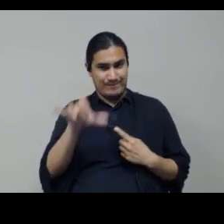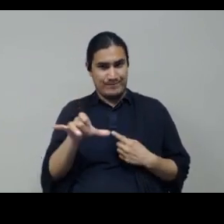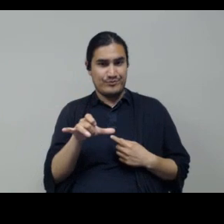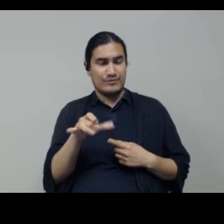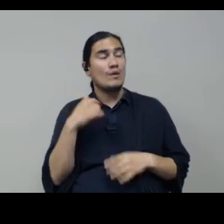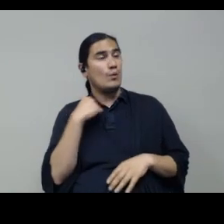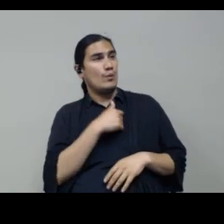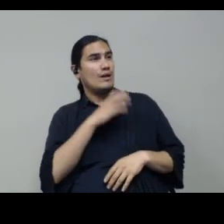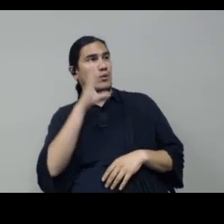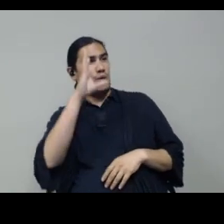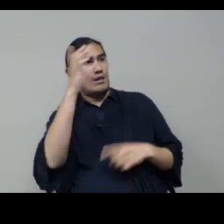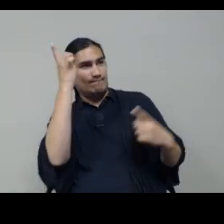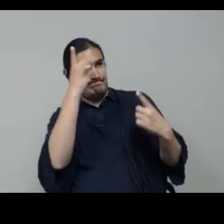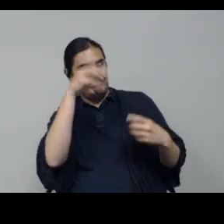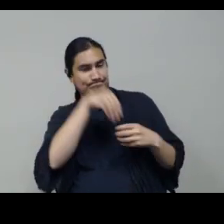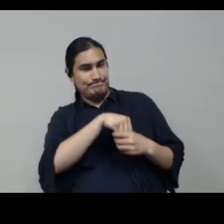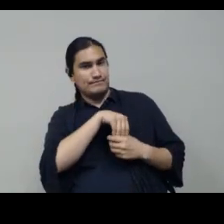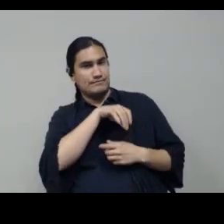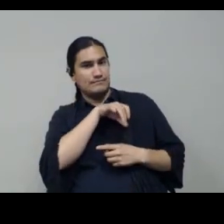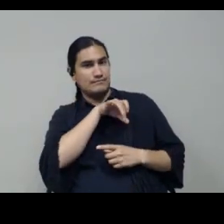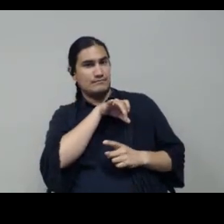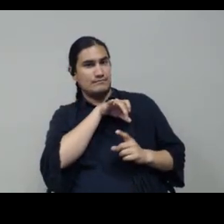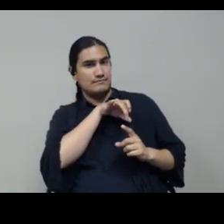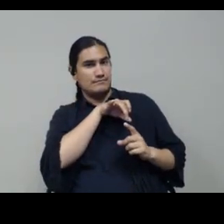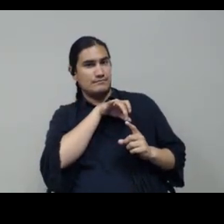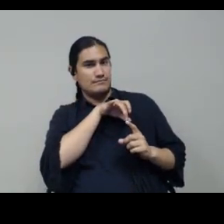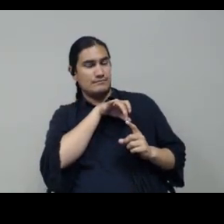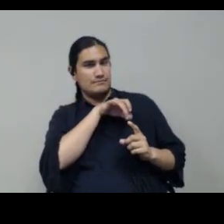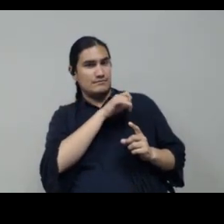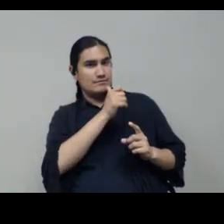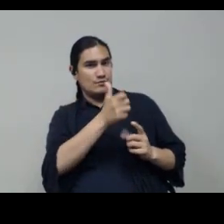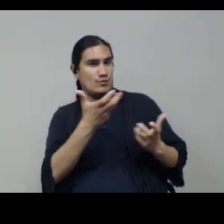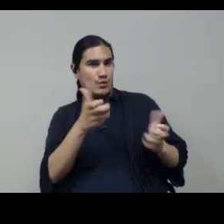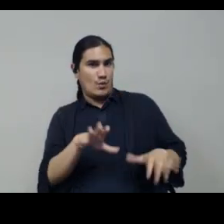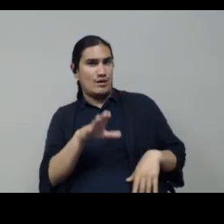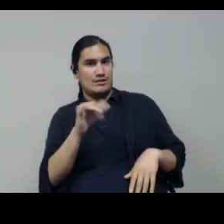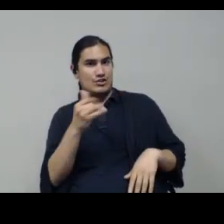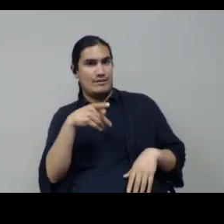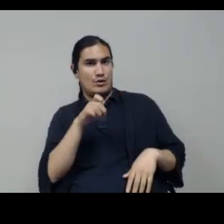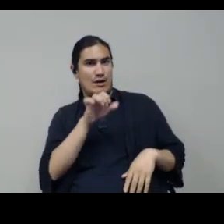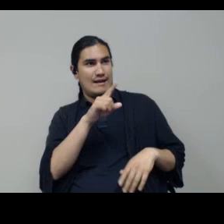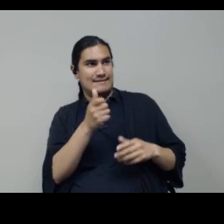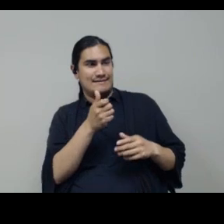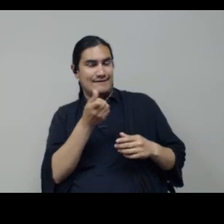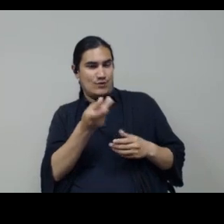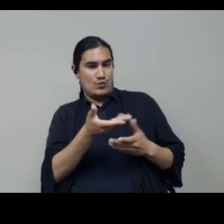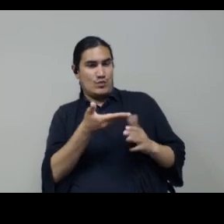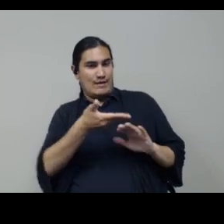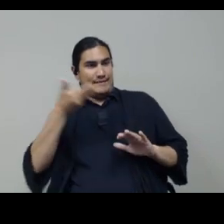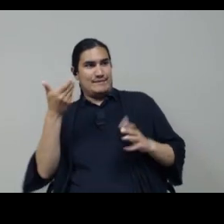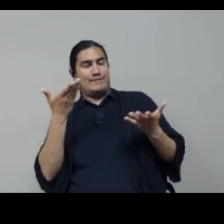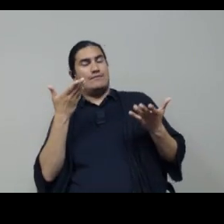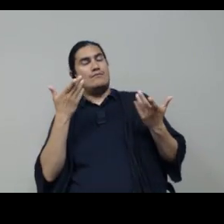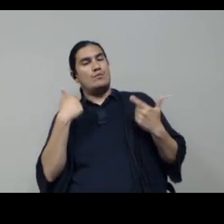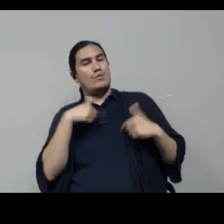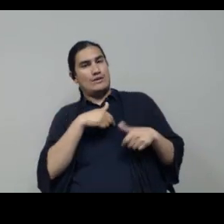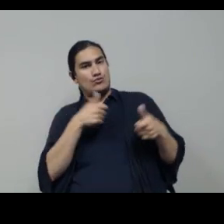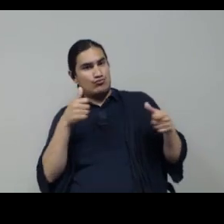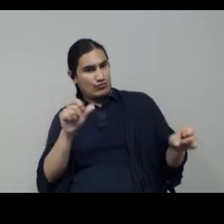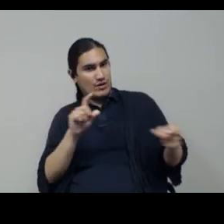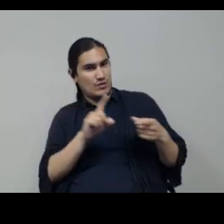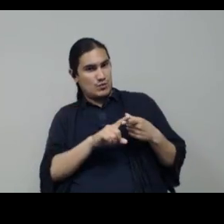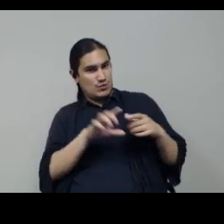are taking that into account, and not to jeopardize anything that just happened a few items before, but we tried to get it